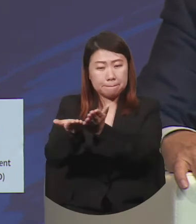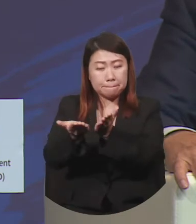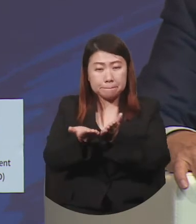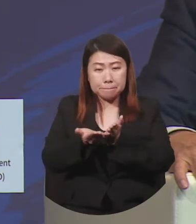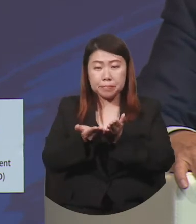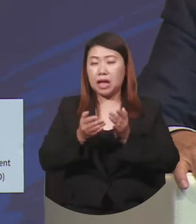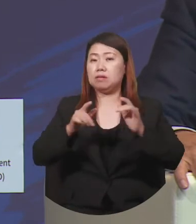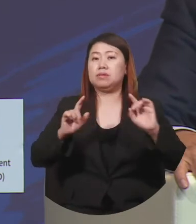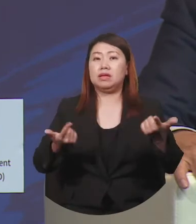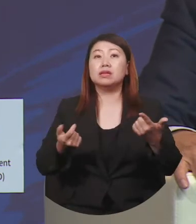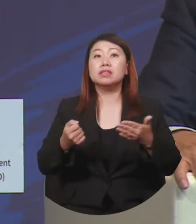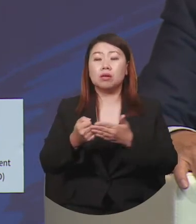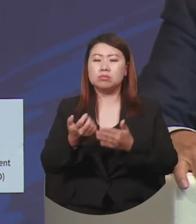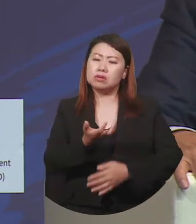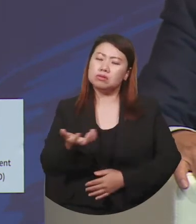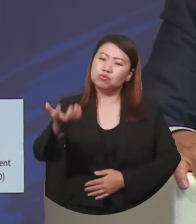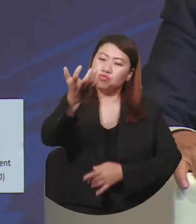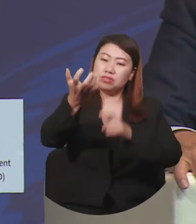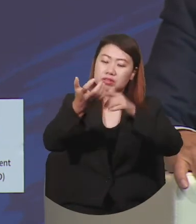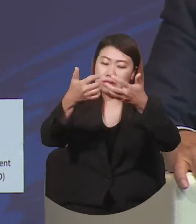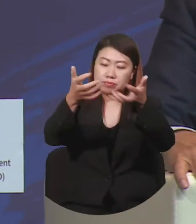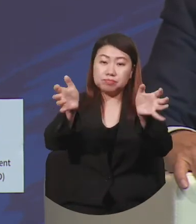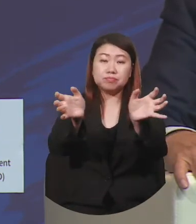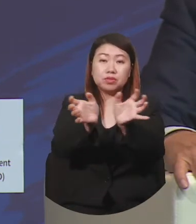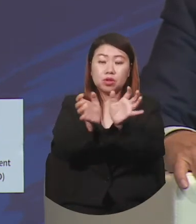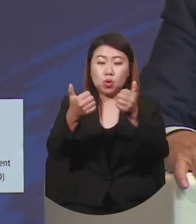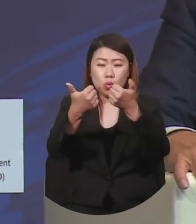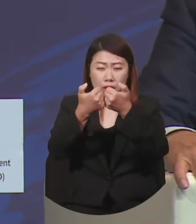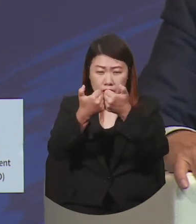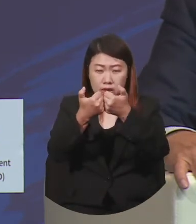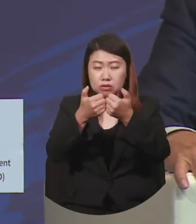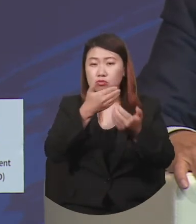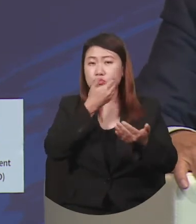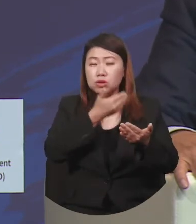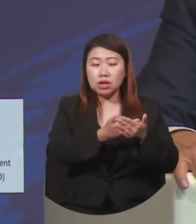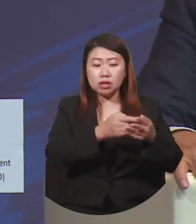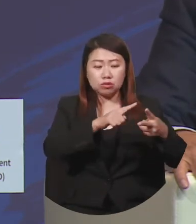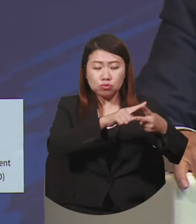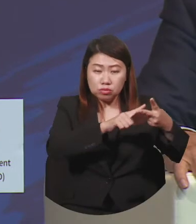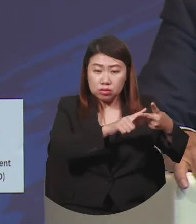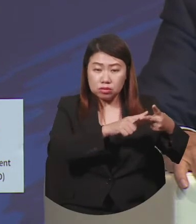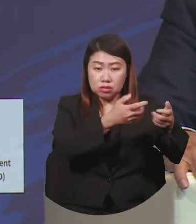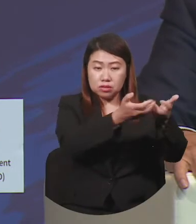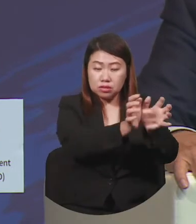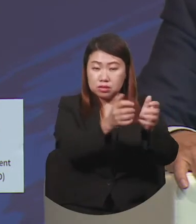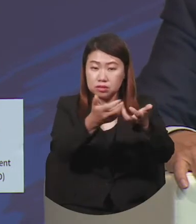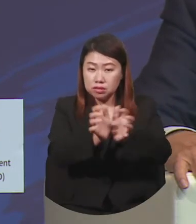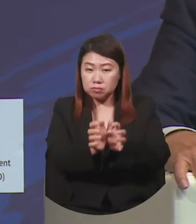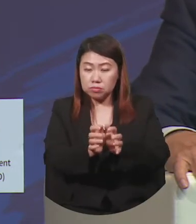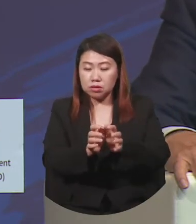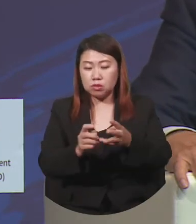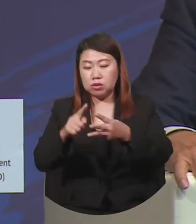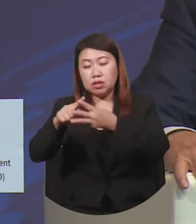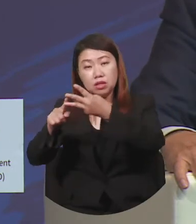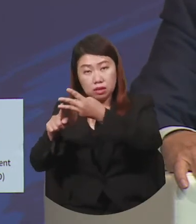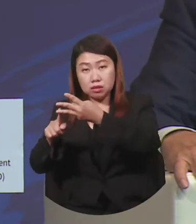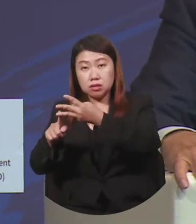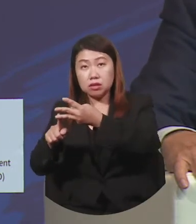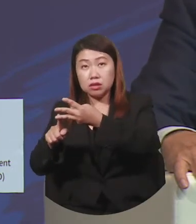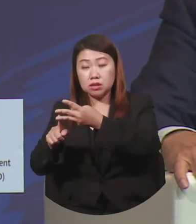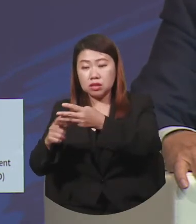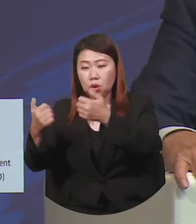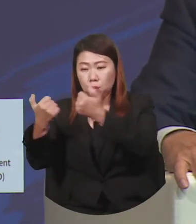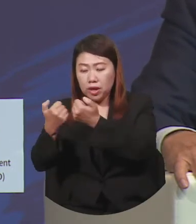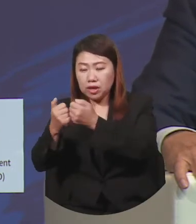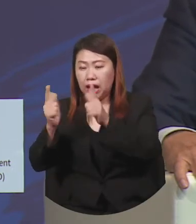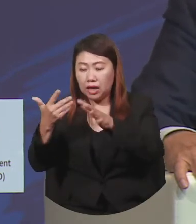place at only a bilateral, maybe a trilateral level. One of the things that happened over the past few